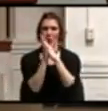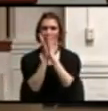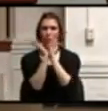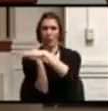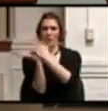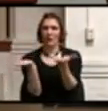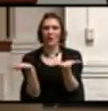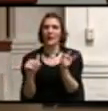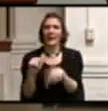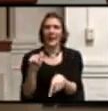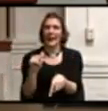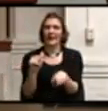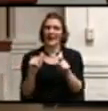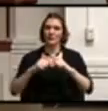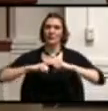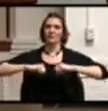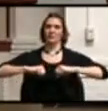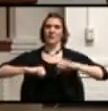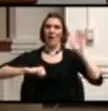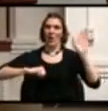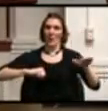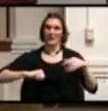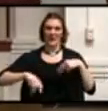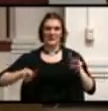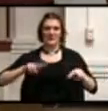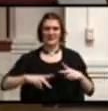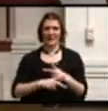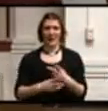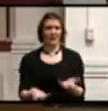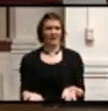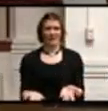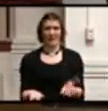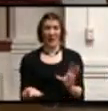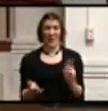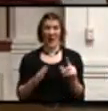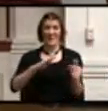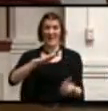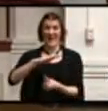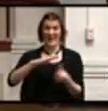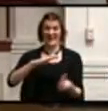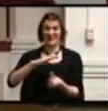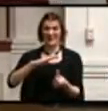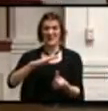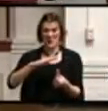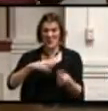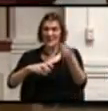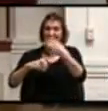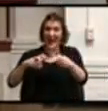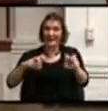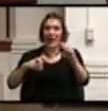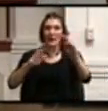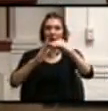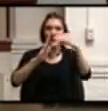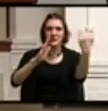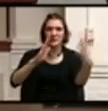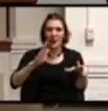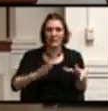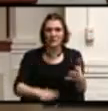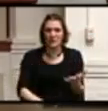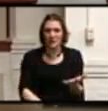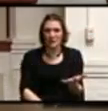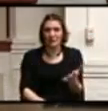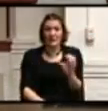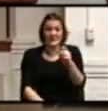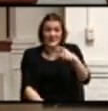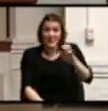in. So that was the first thing. We thought, geez, the basement is going to be really difficult to do and expensive, and there's not a lot of